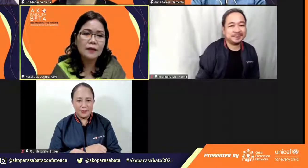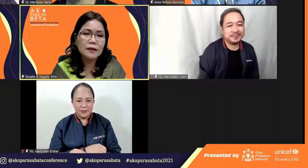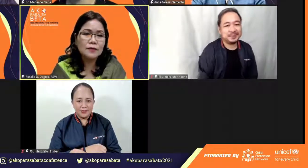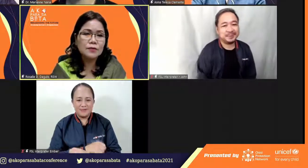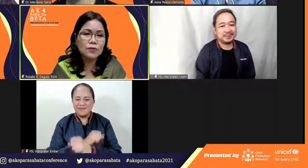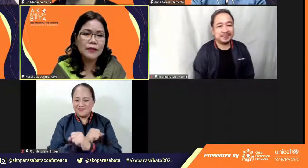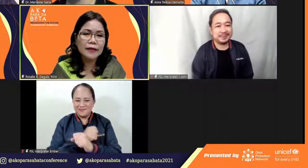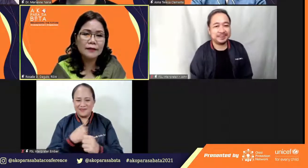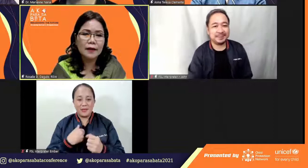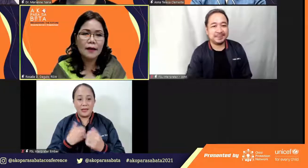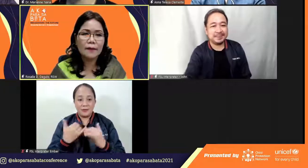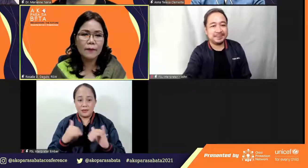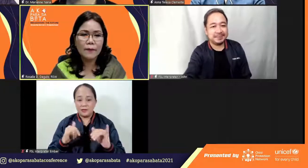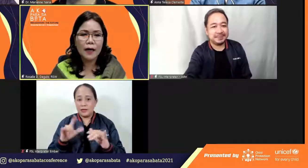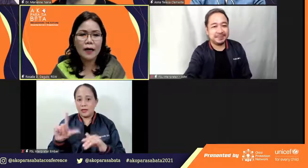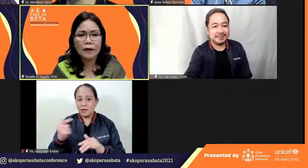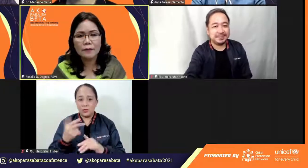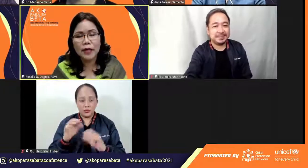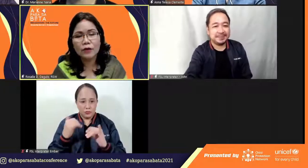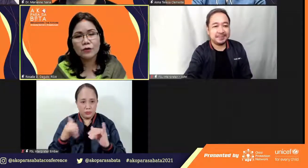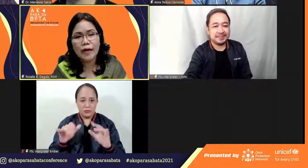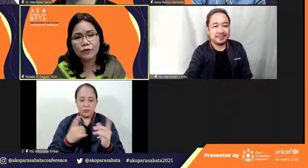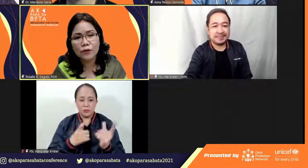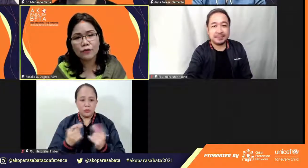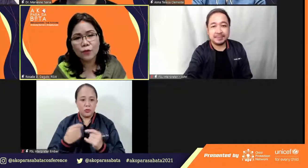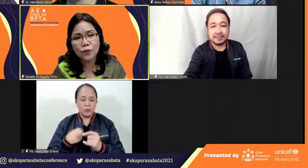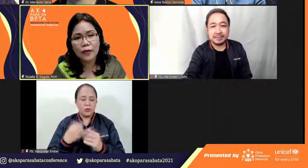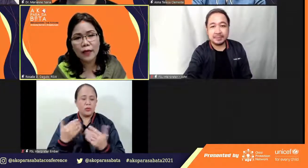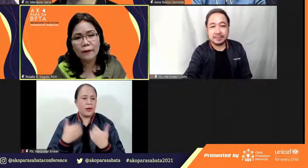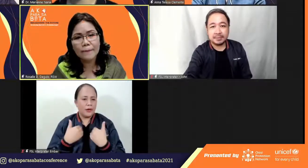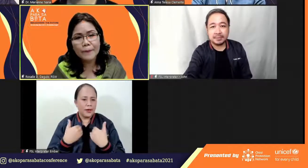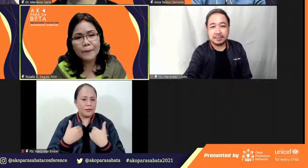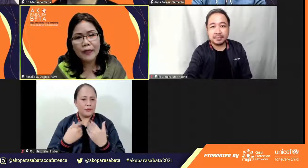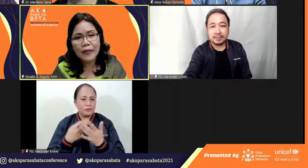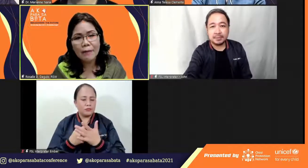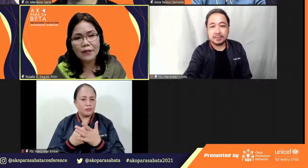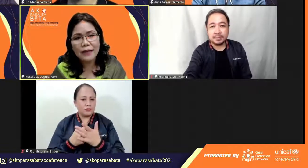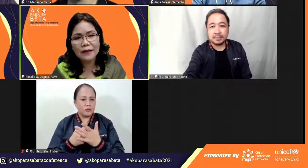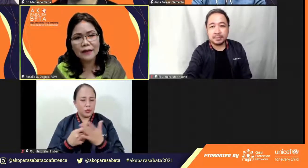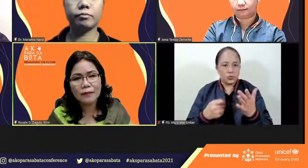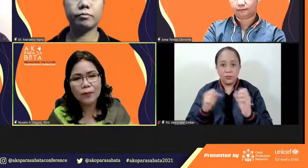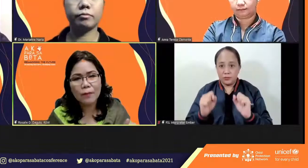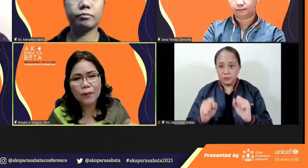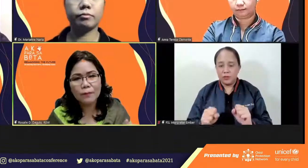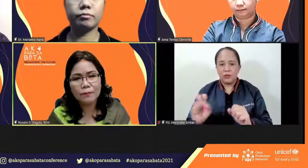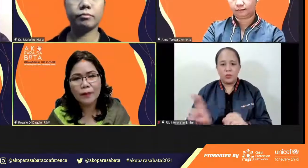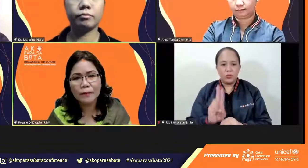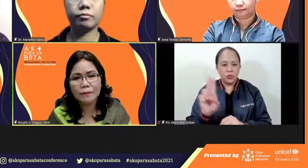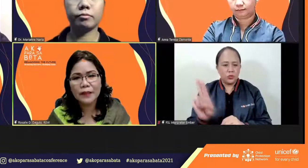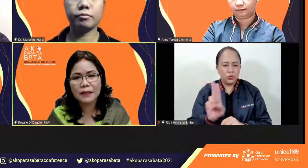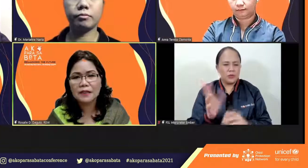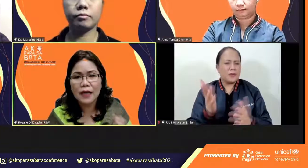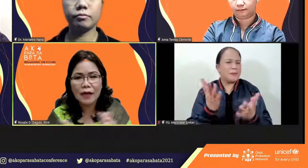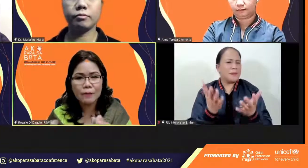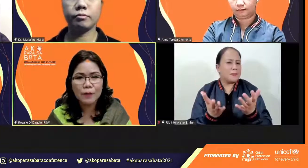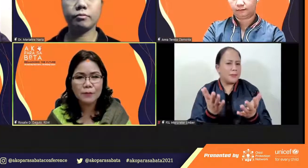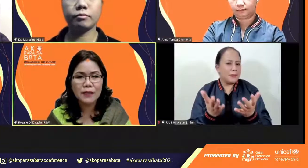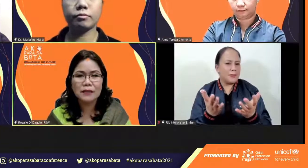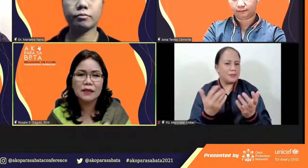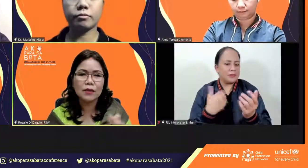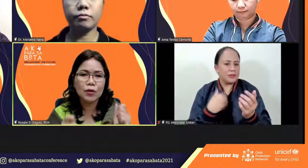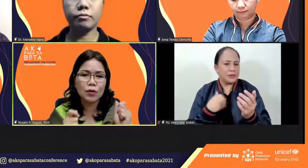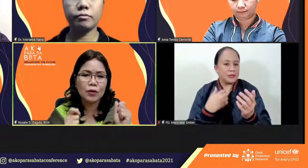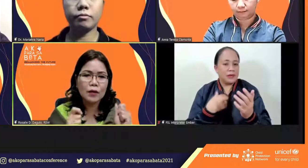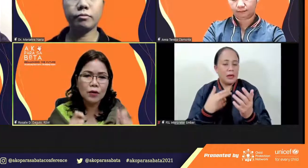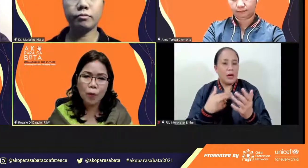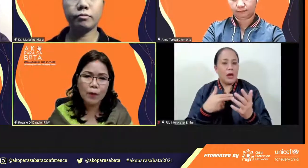well, so that magkaroon tayo ng tool na magagamit natin. Probability, the high